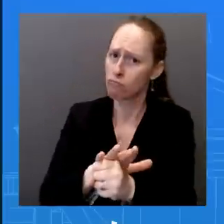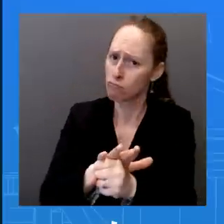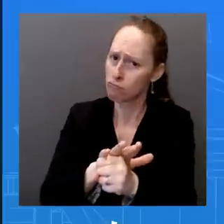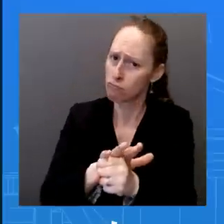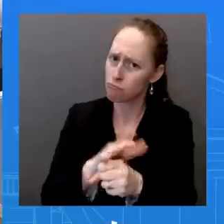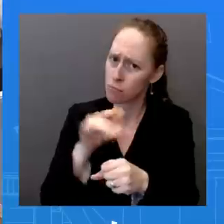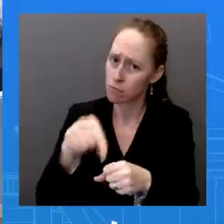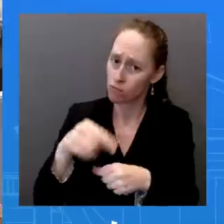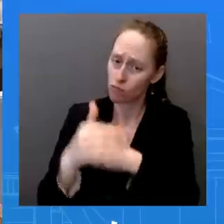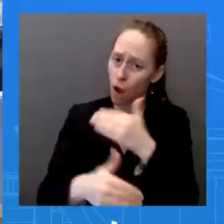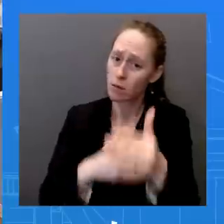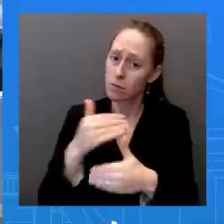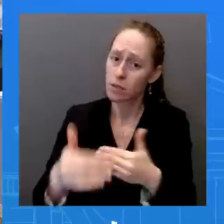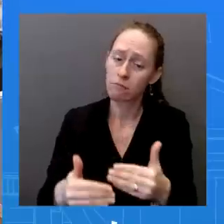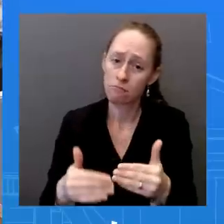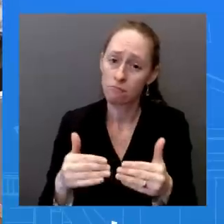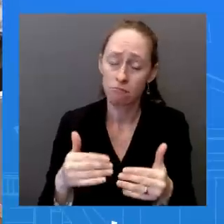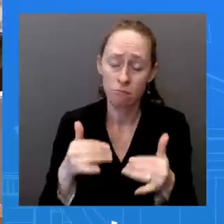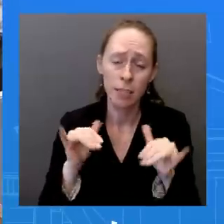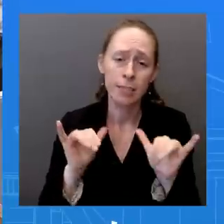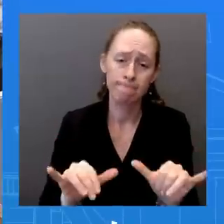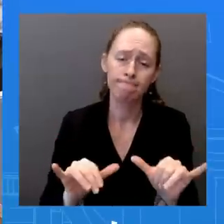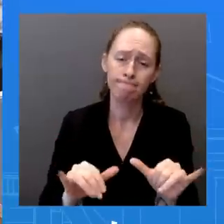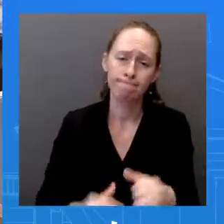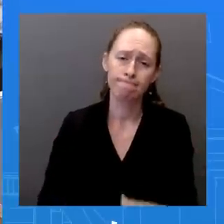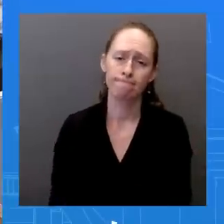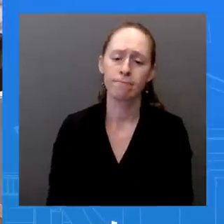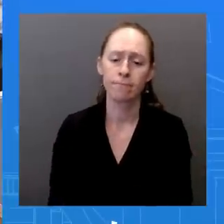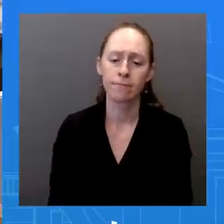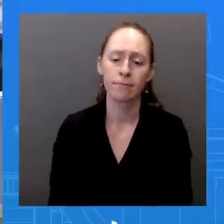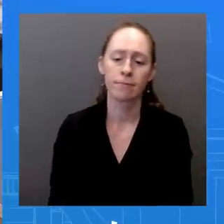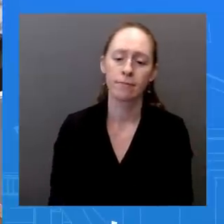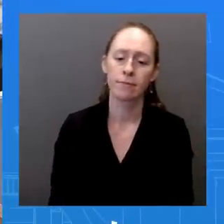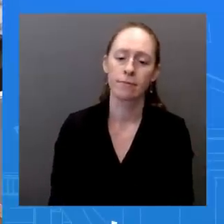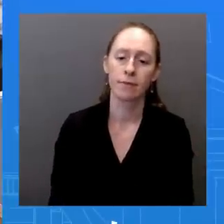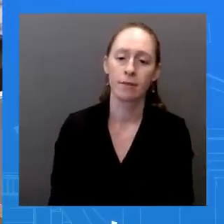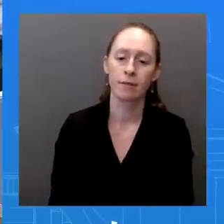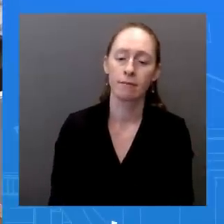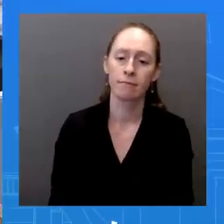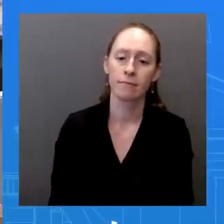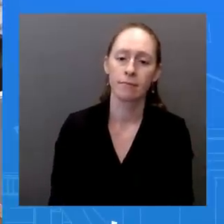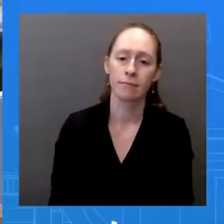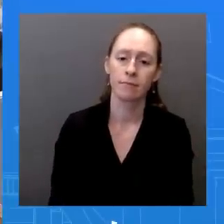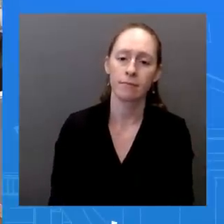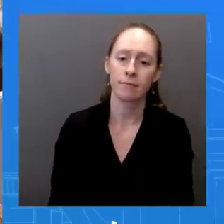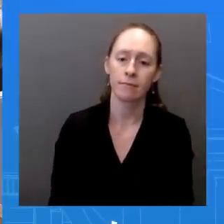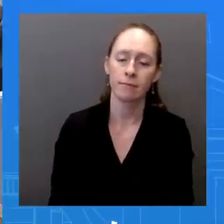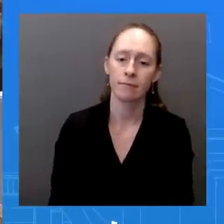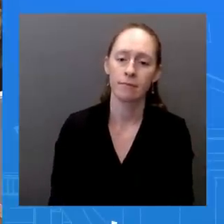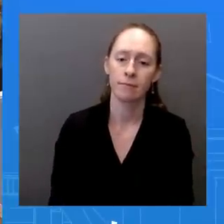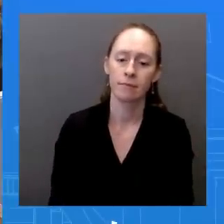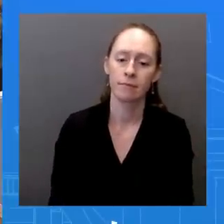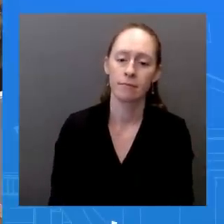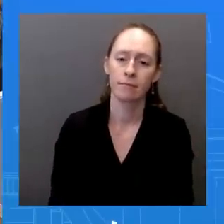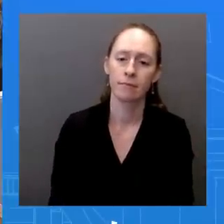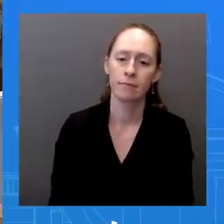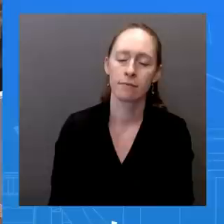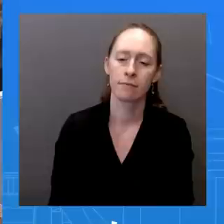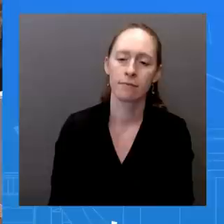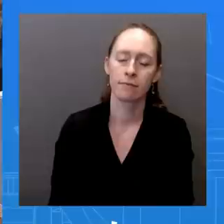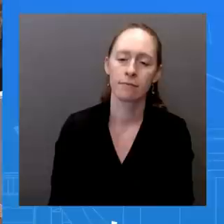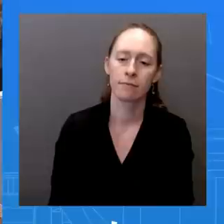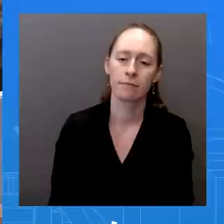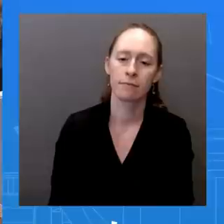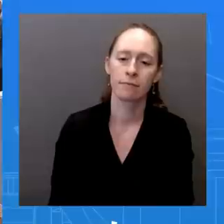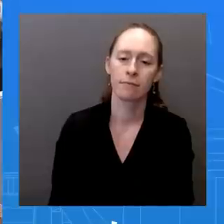the 60 Minutes interview. The president was also asked in that interview whether he had been briefed on the top secret documents at Mar-a-Lago, and he said he had